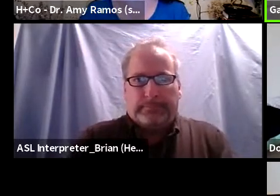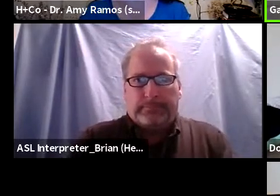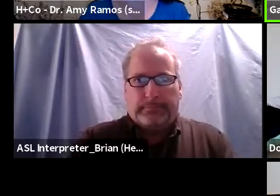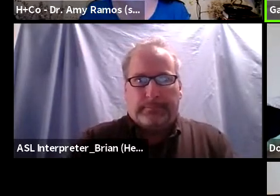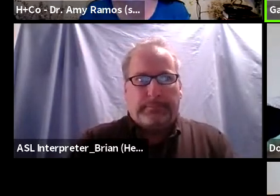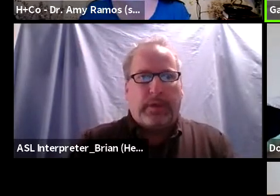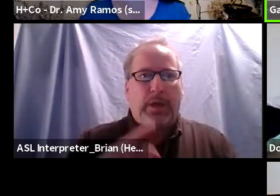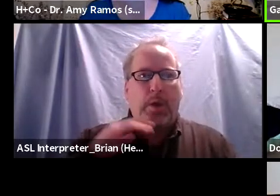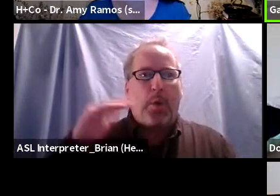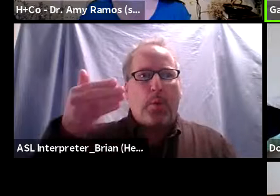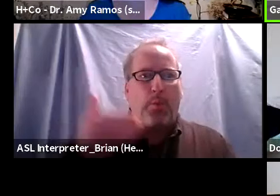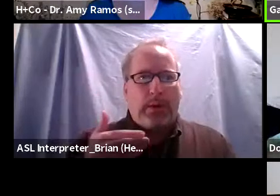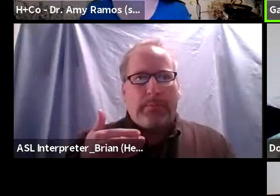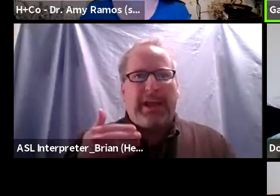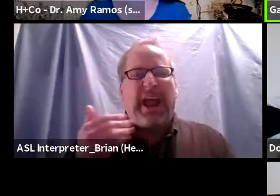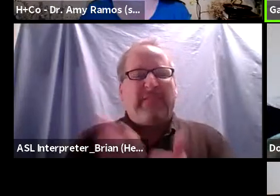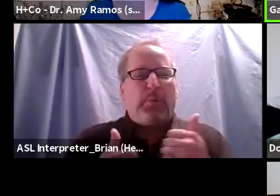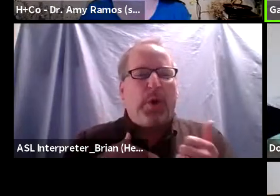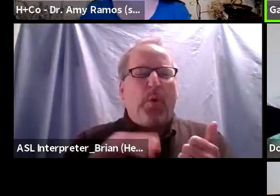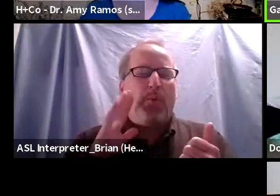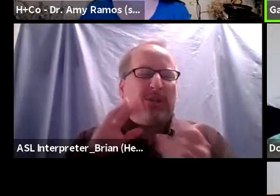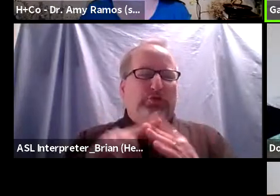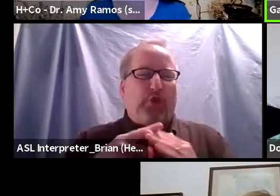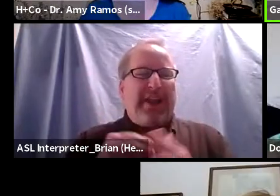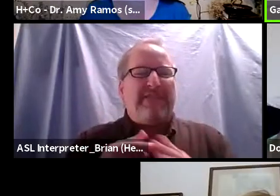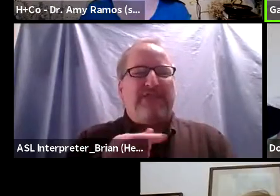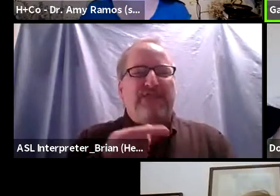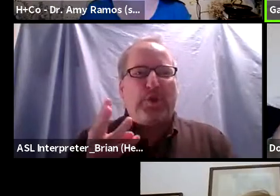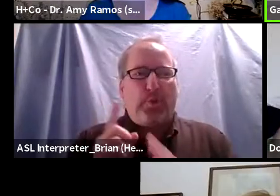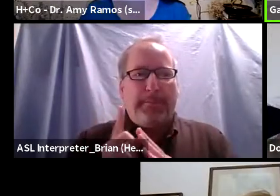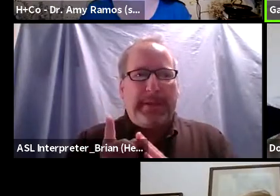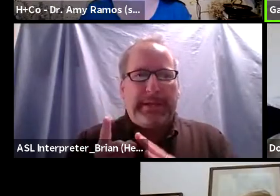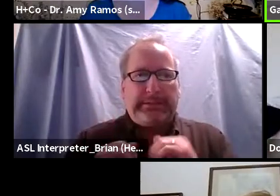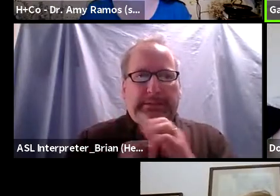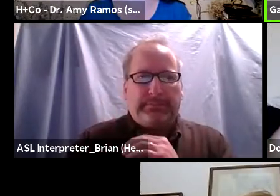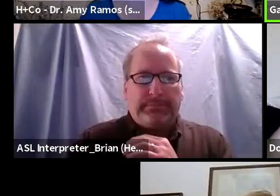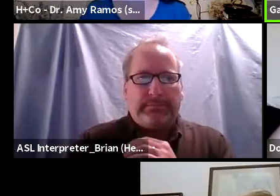Welcome, everyone. We're going to get started in just a few minutes.